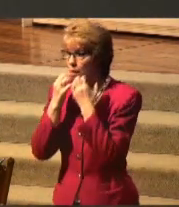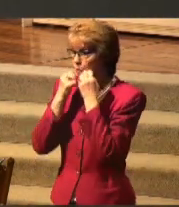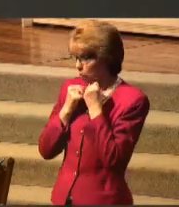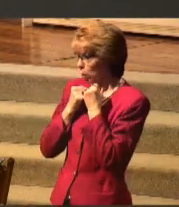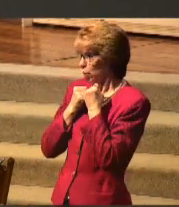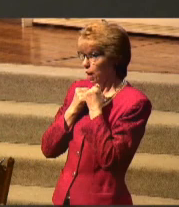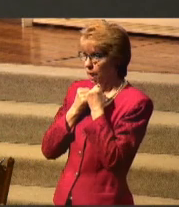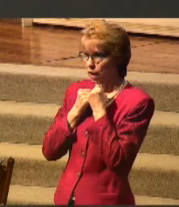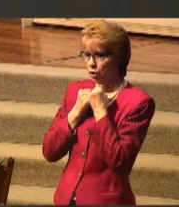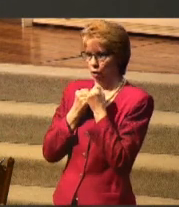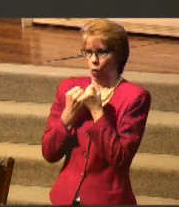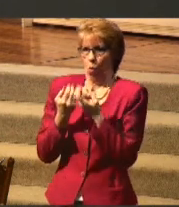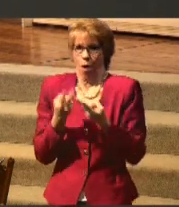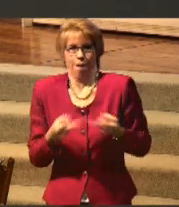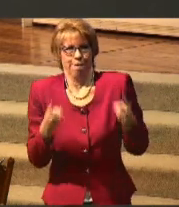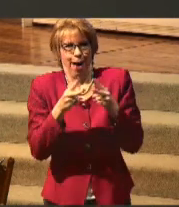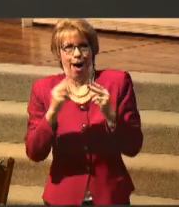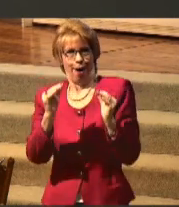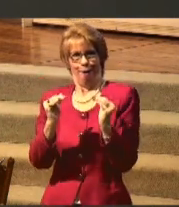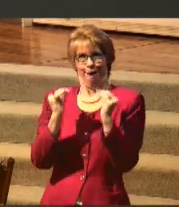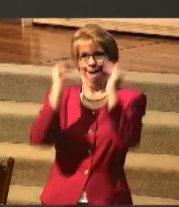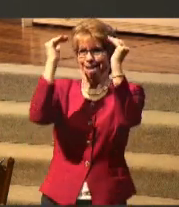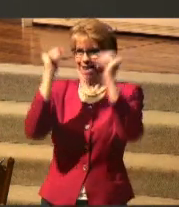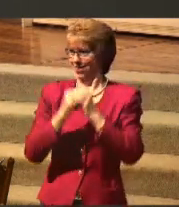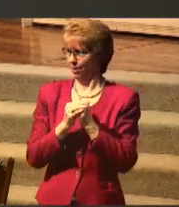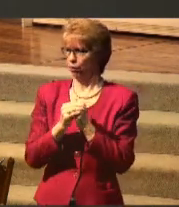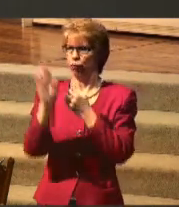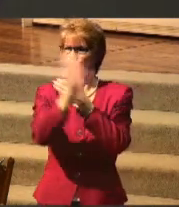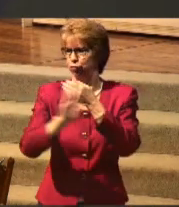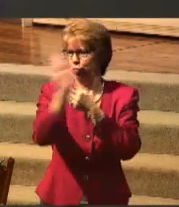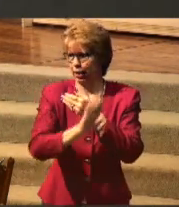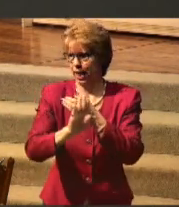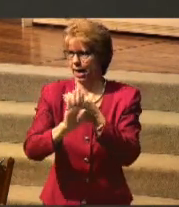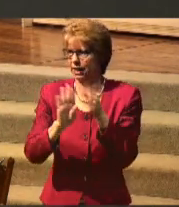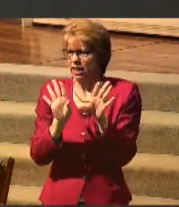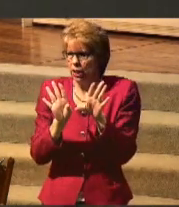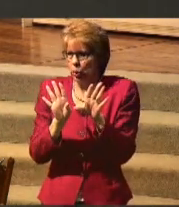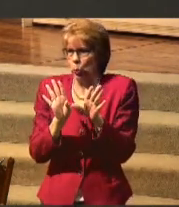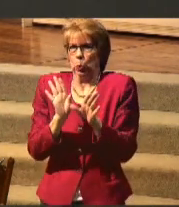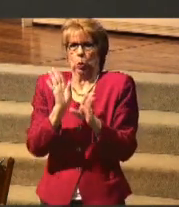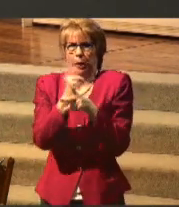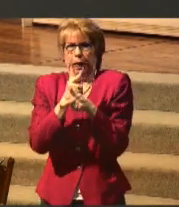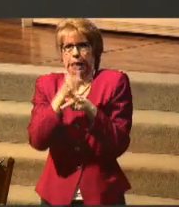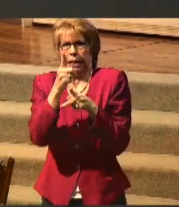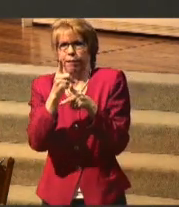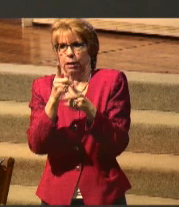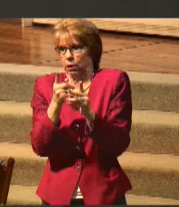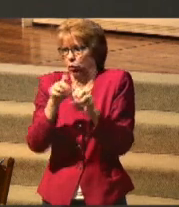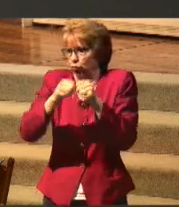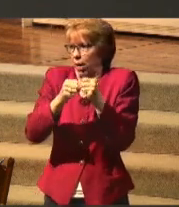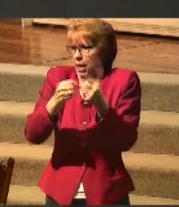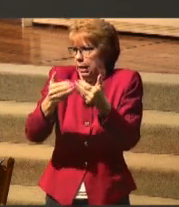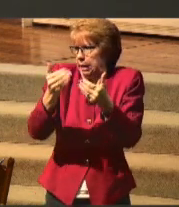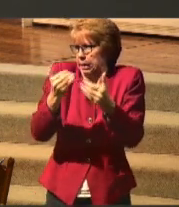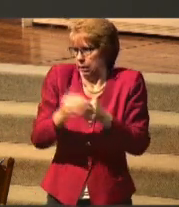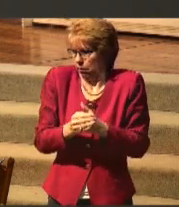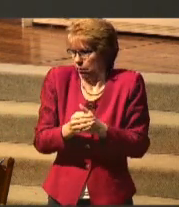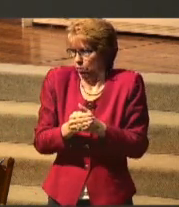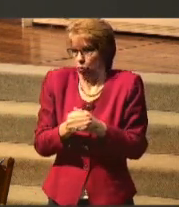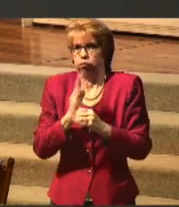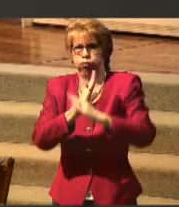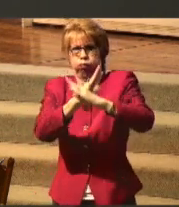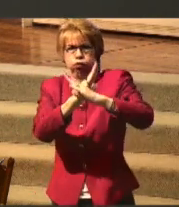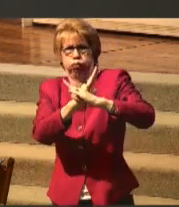highly. We take good care of, we protect. Fragile, handle with care. We guard it. We don't want